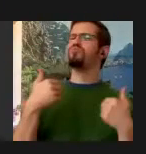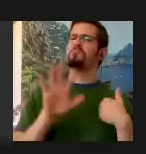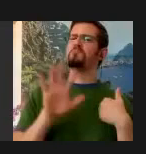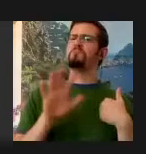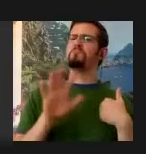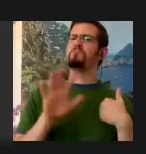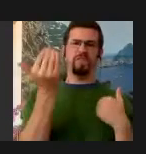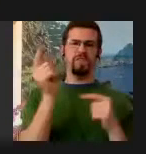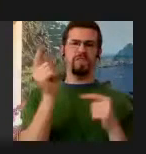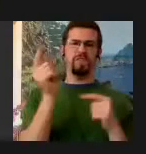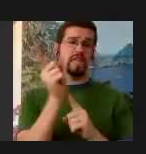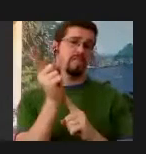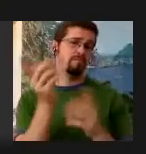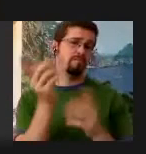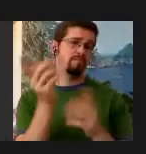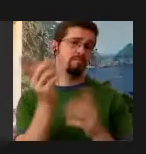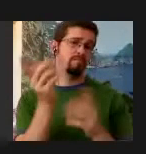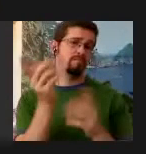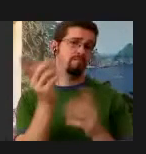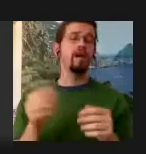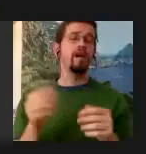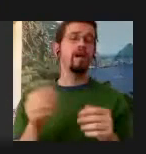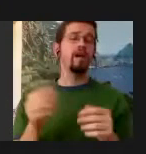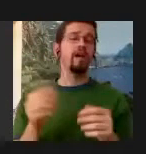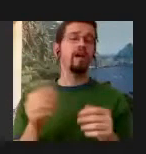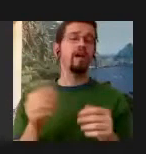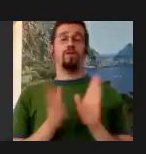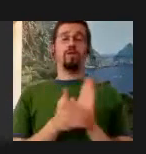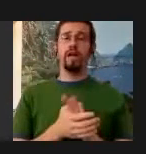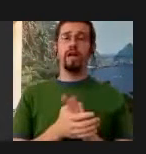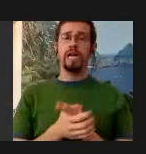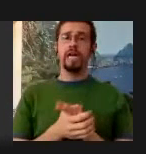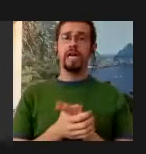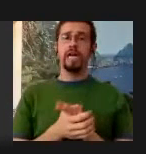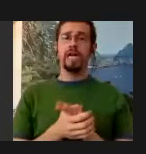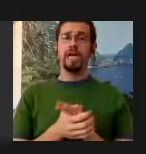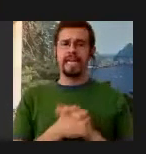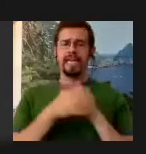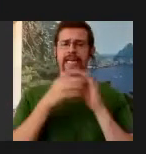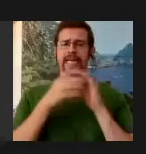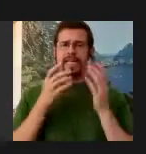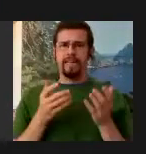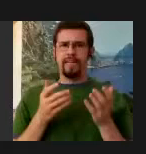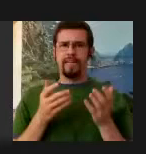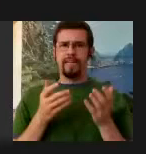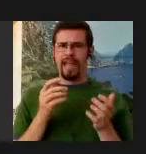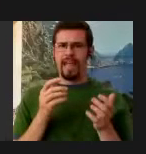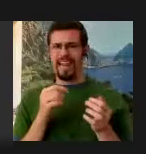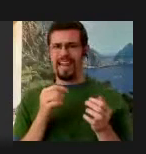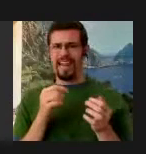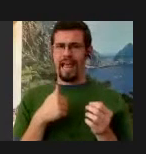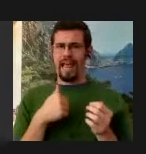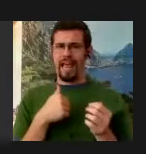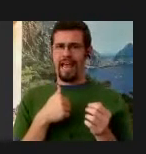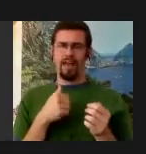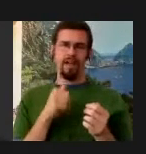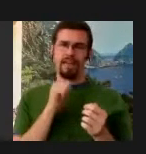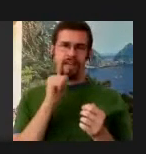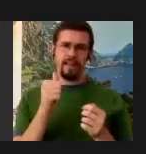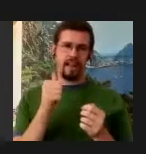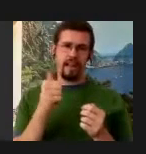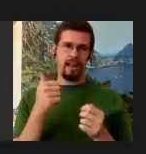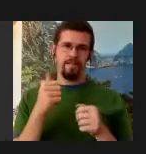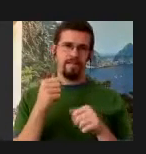We have another 15 minutes. Okay, so I don't know. So just I will present. So without